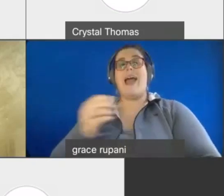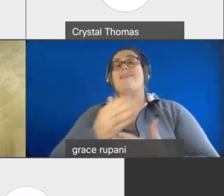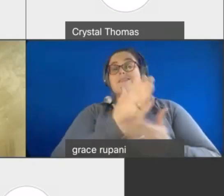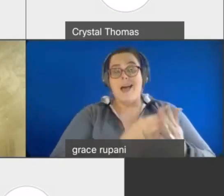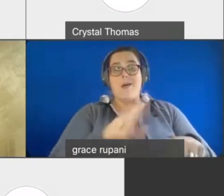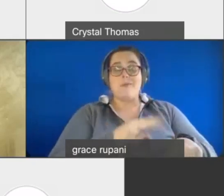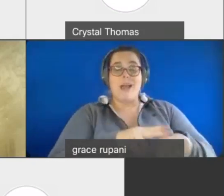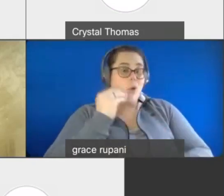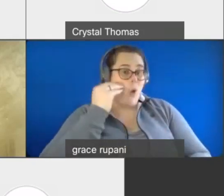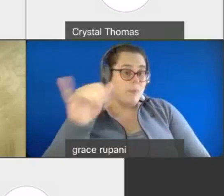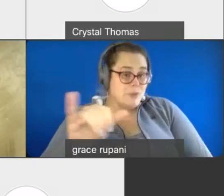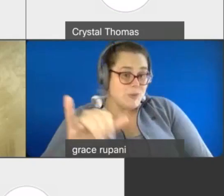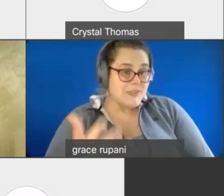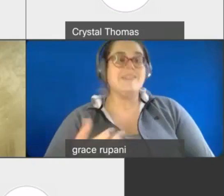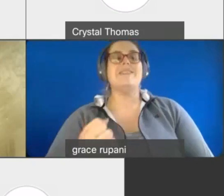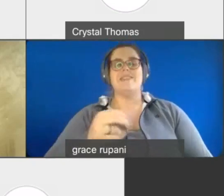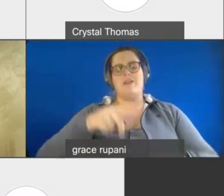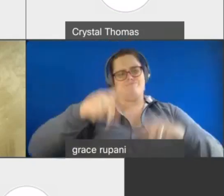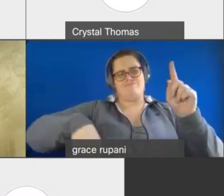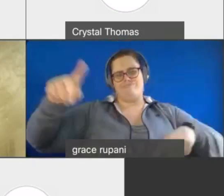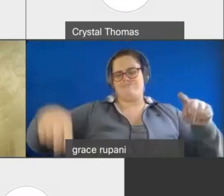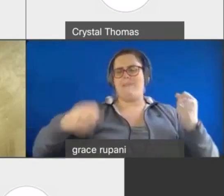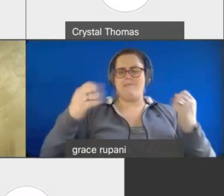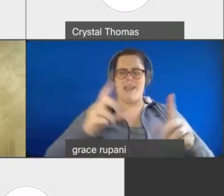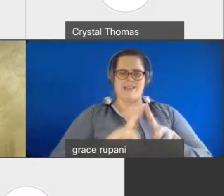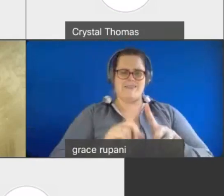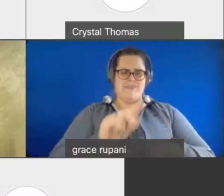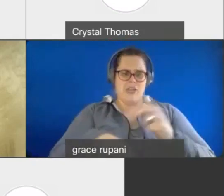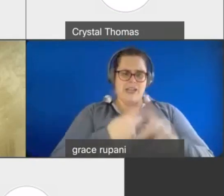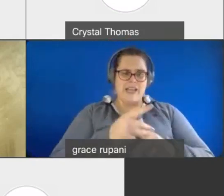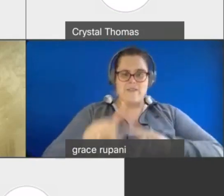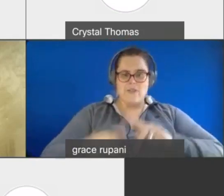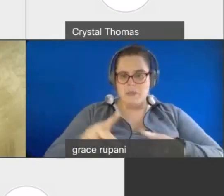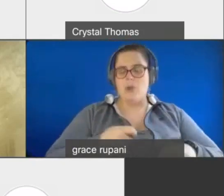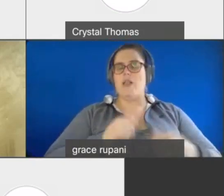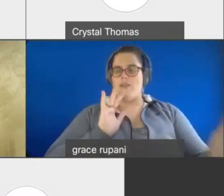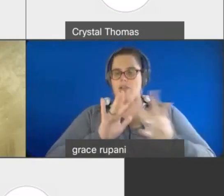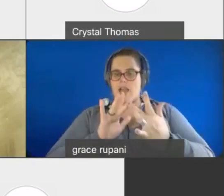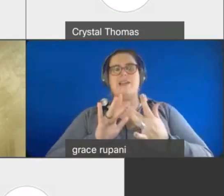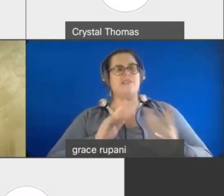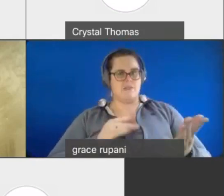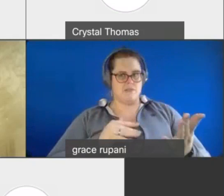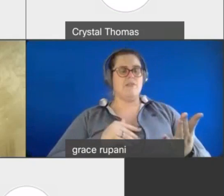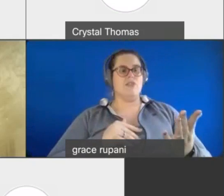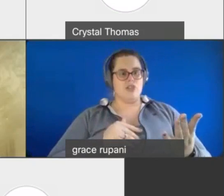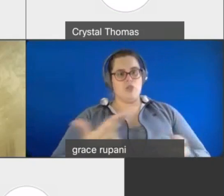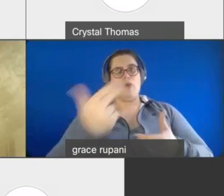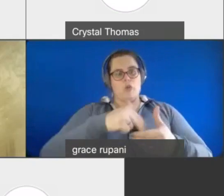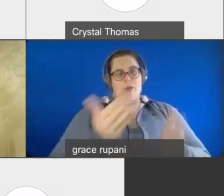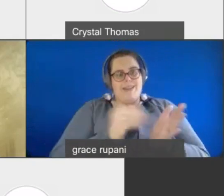we have a good mix of people that have come back looking for meaningful engagement and